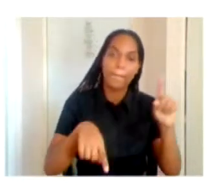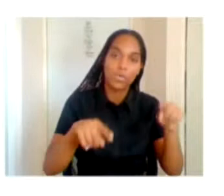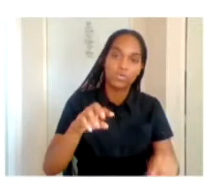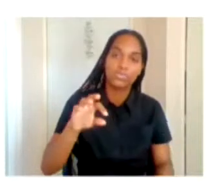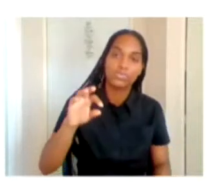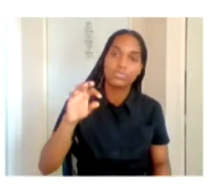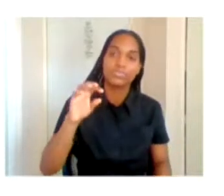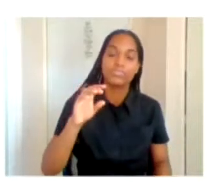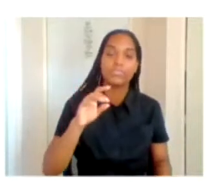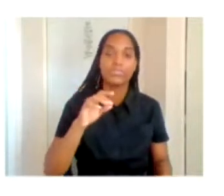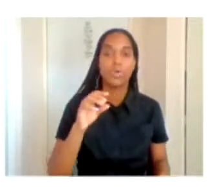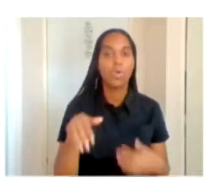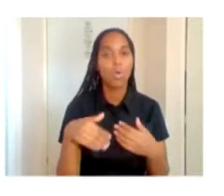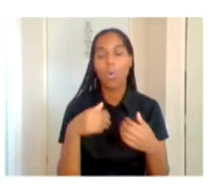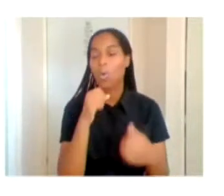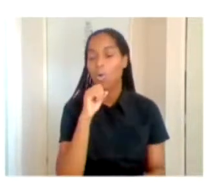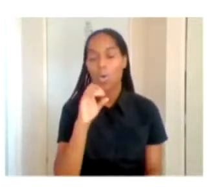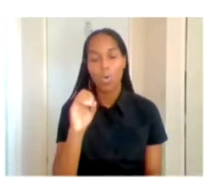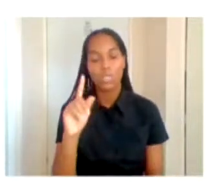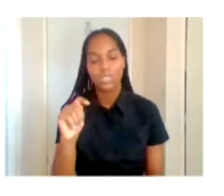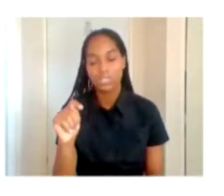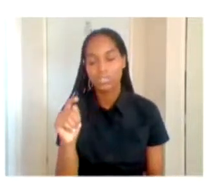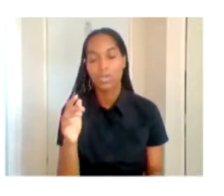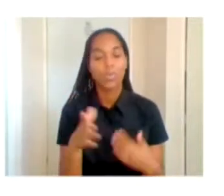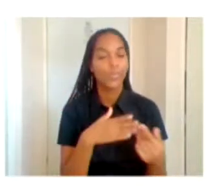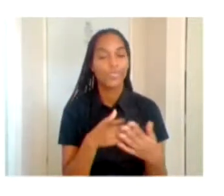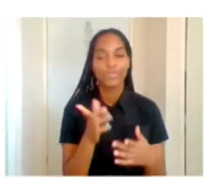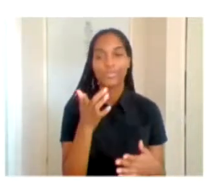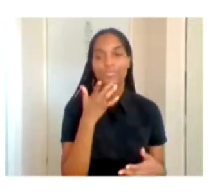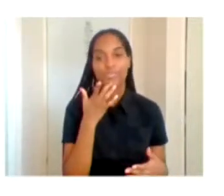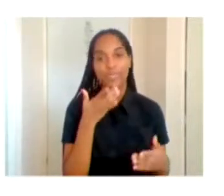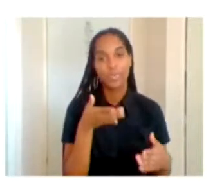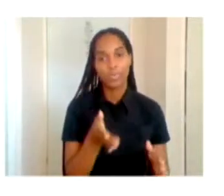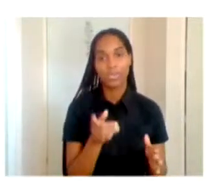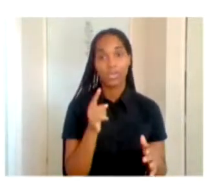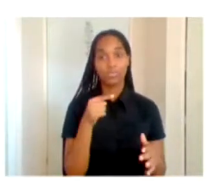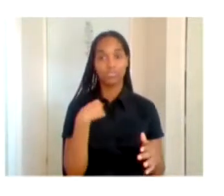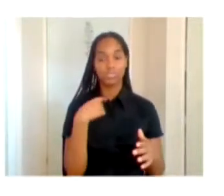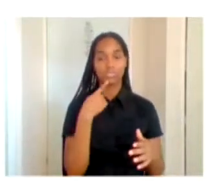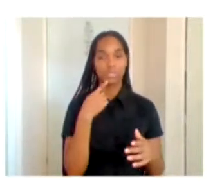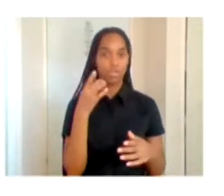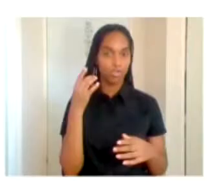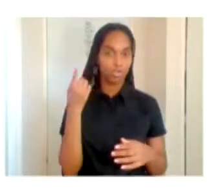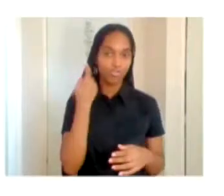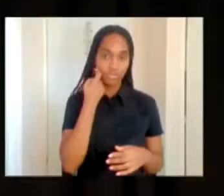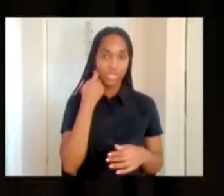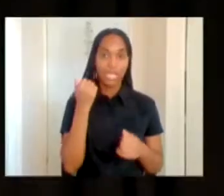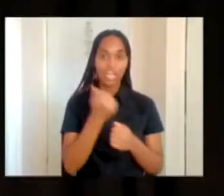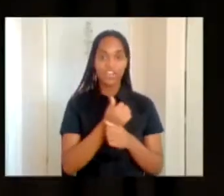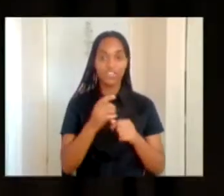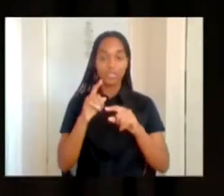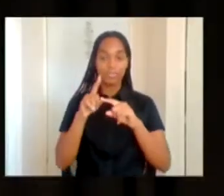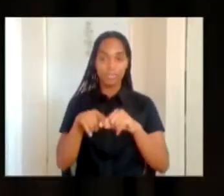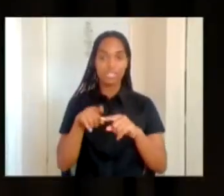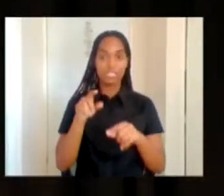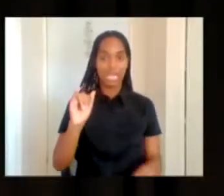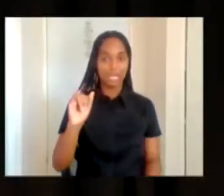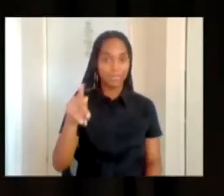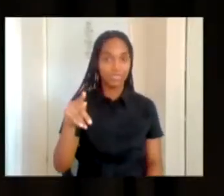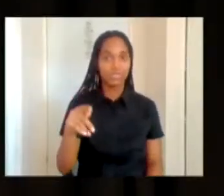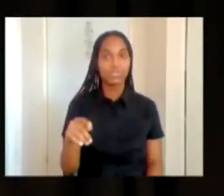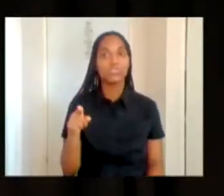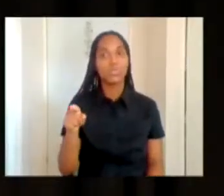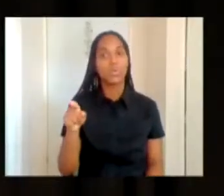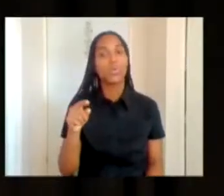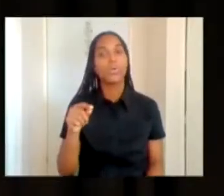OTT or whatever the most preferred mechanism is. And as Young pointed out earlier, everything's based on IP. So the hybrid delivery